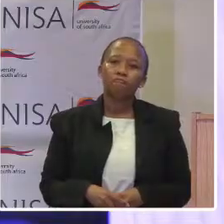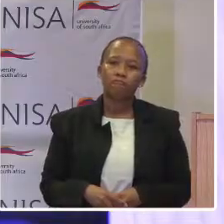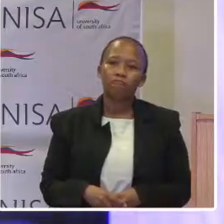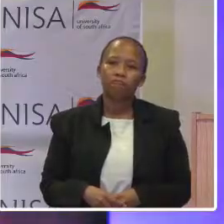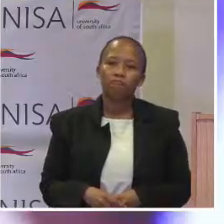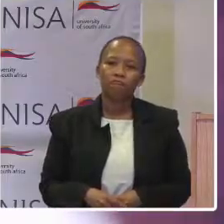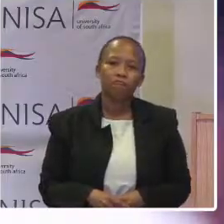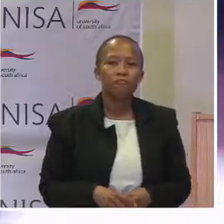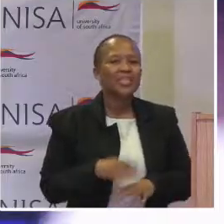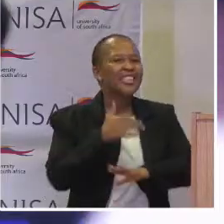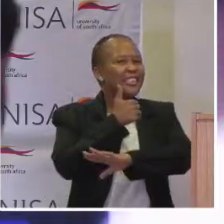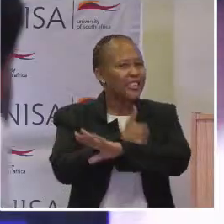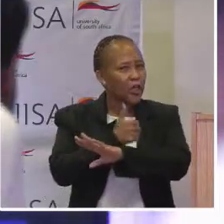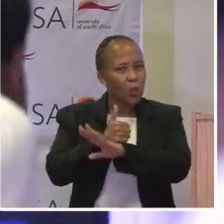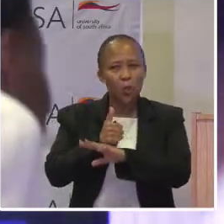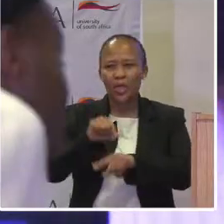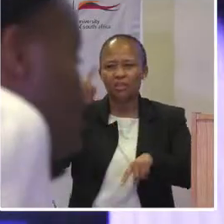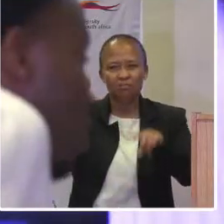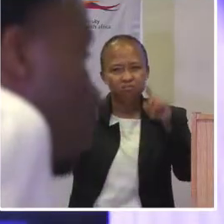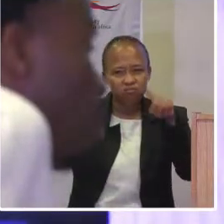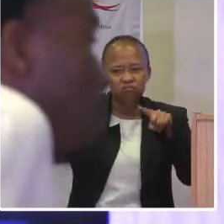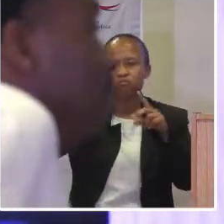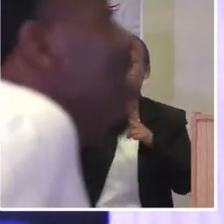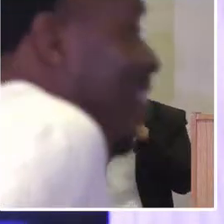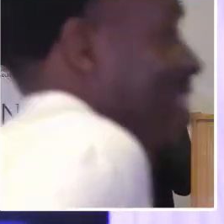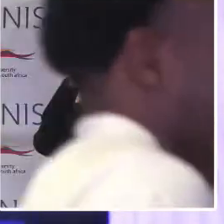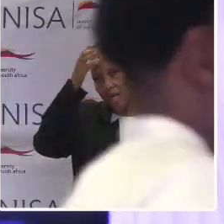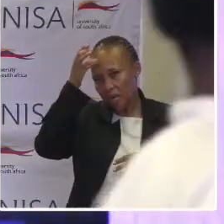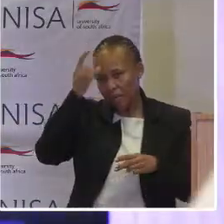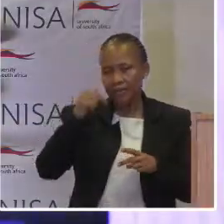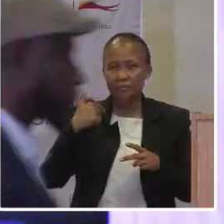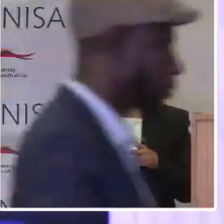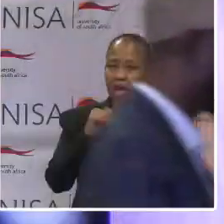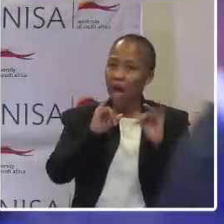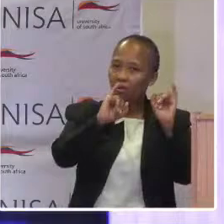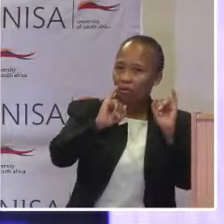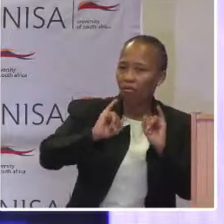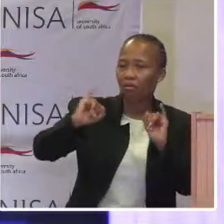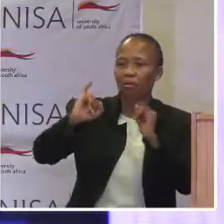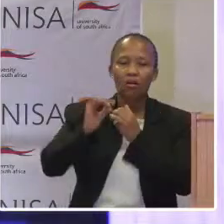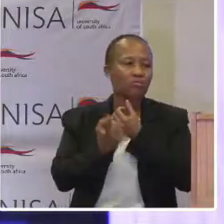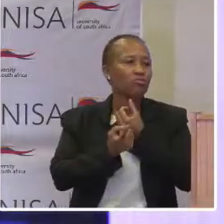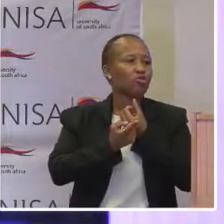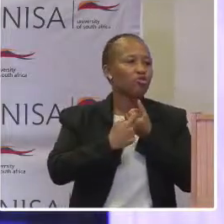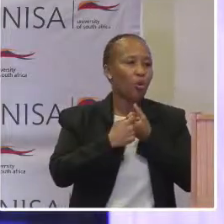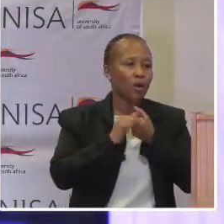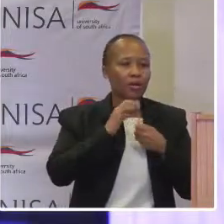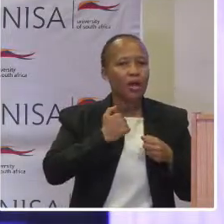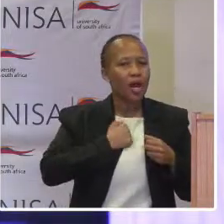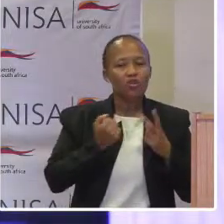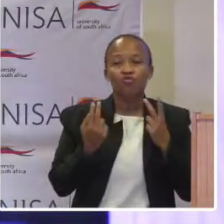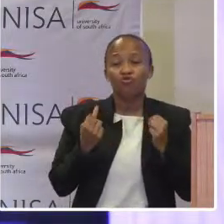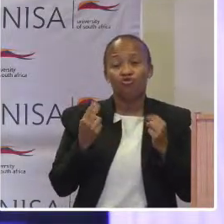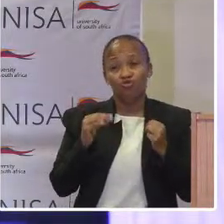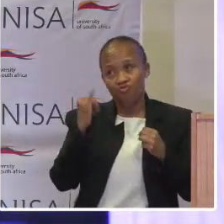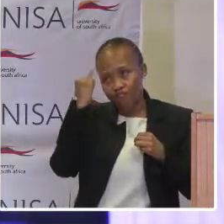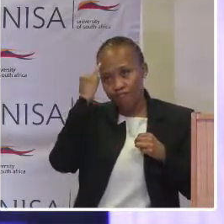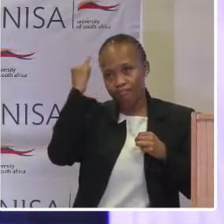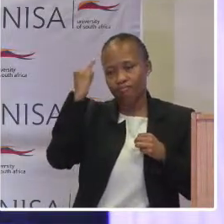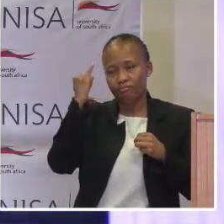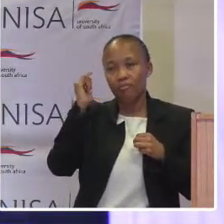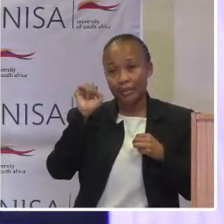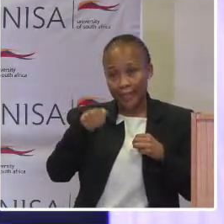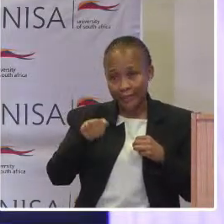several stakeholders and businesses and academics to join us in this new innovation. We